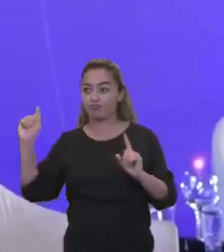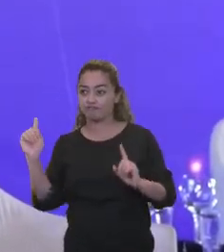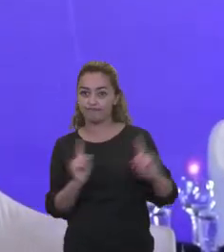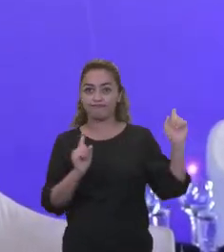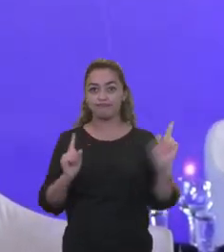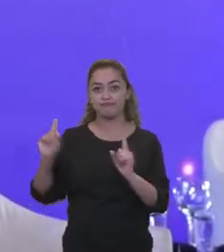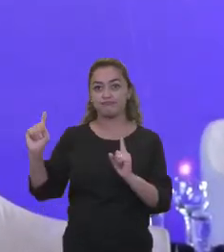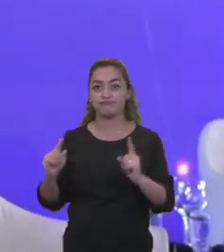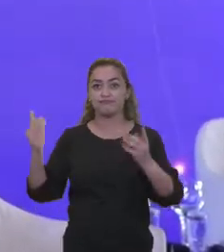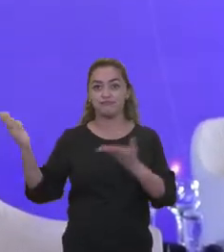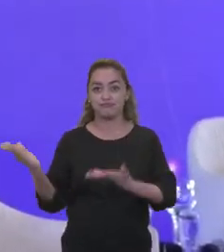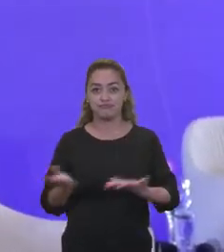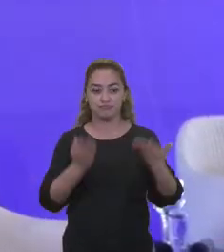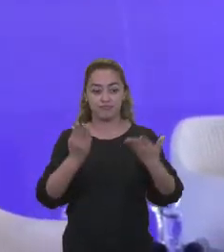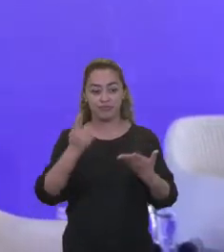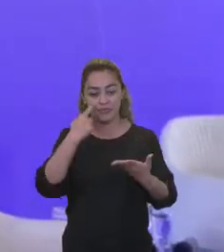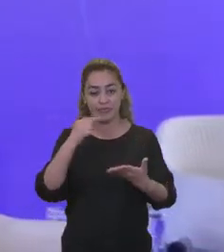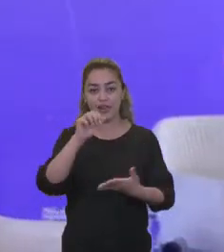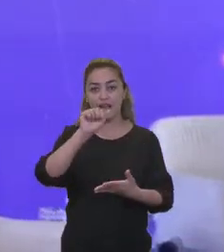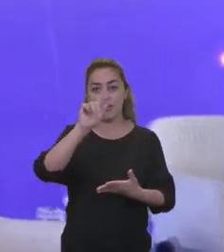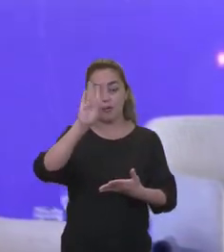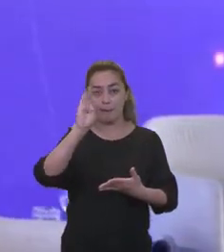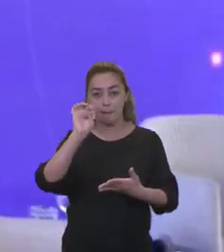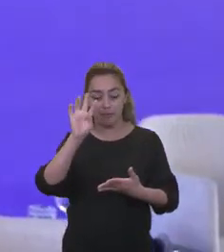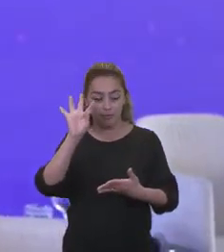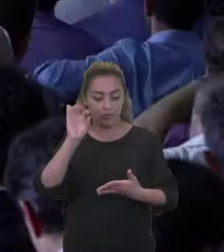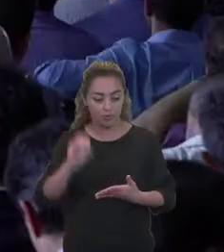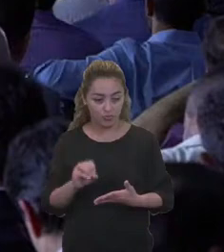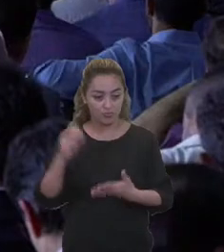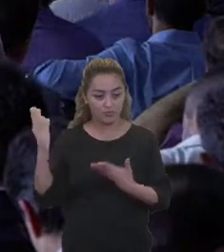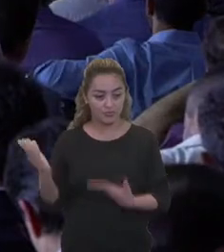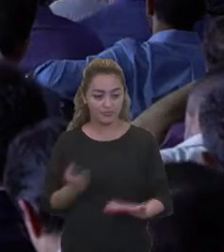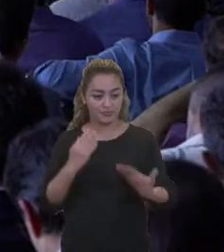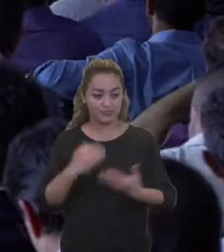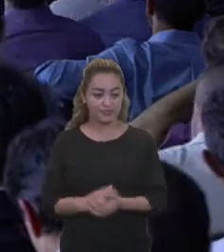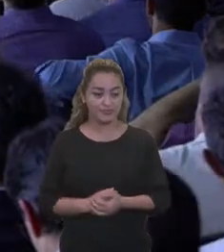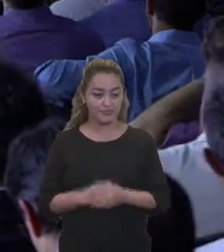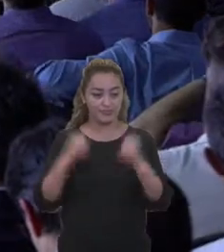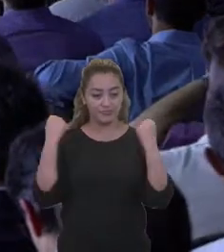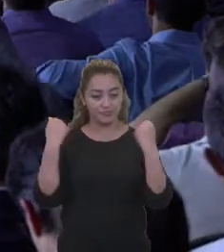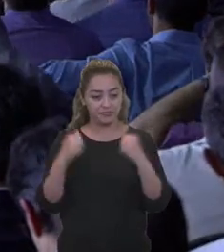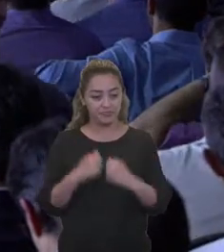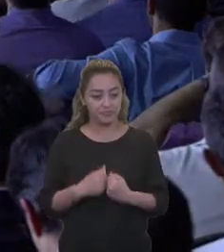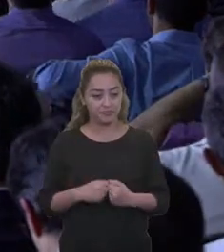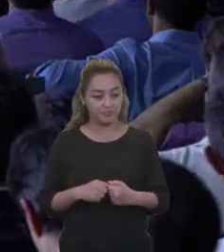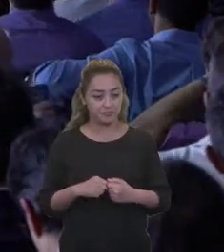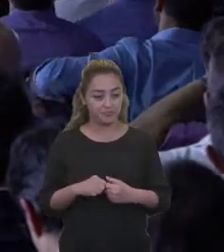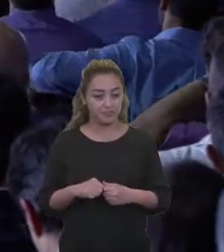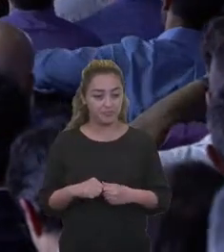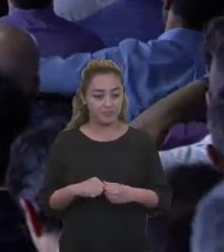with Alberto and its guests. Alberto, please. Please come to the floor.